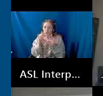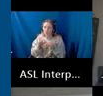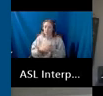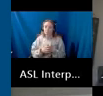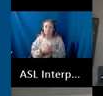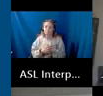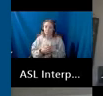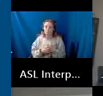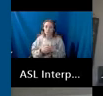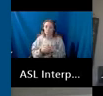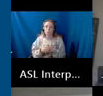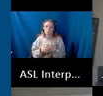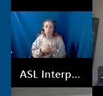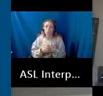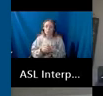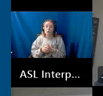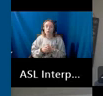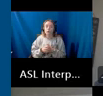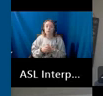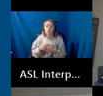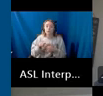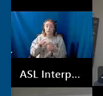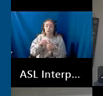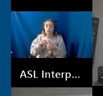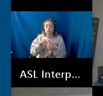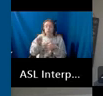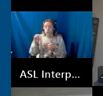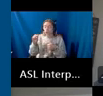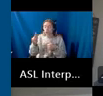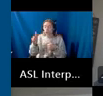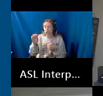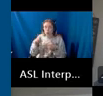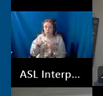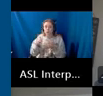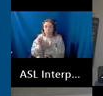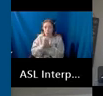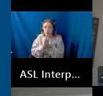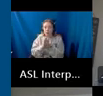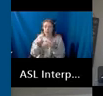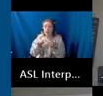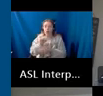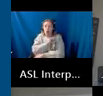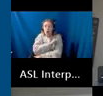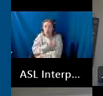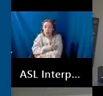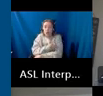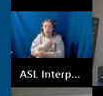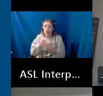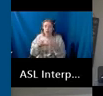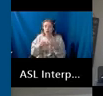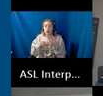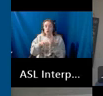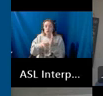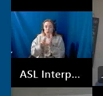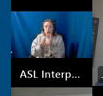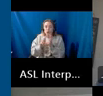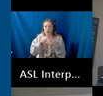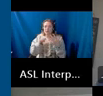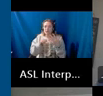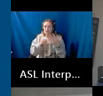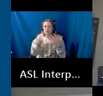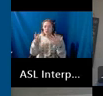And then the source, the motive, the authority, the review, and the two source tests. I don't know that that's